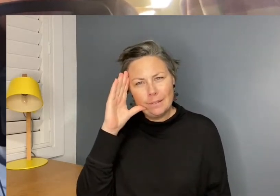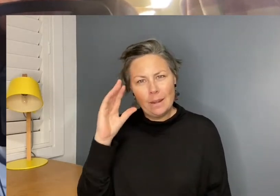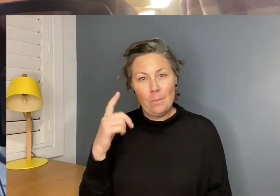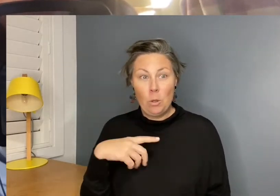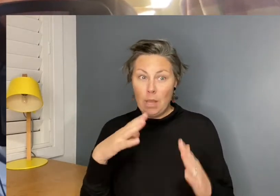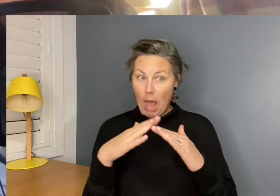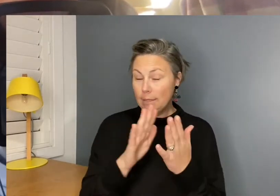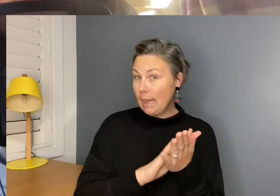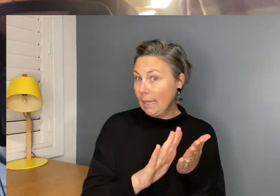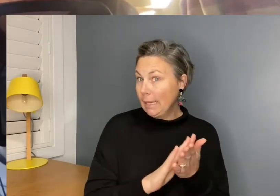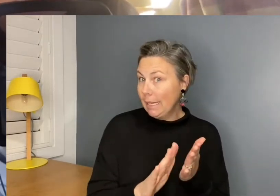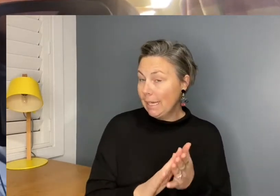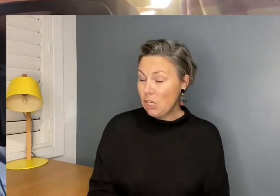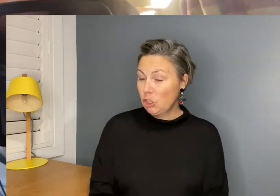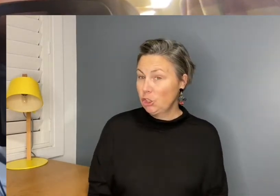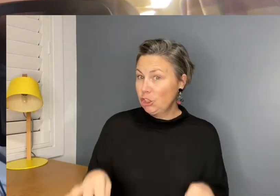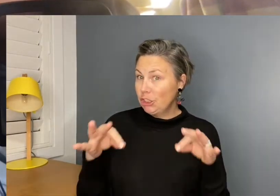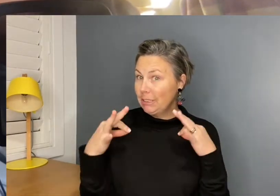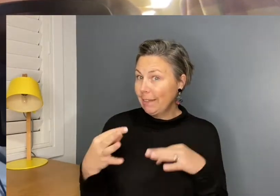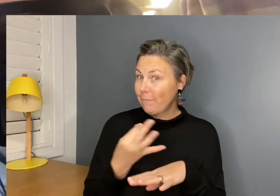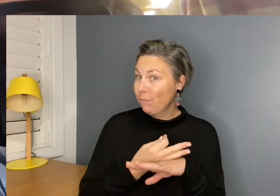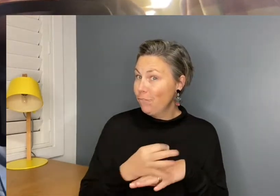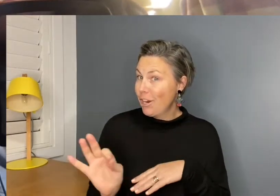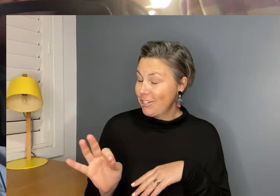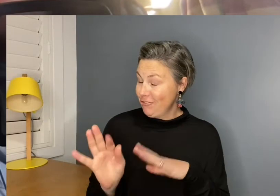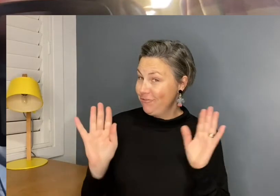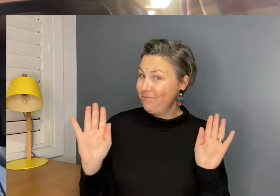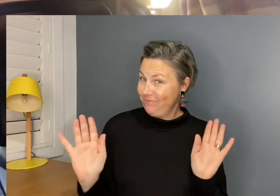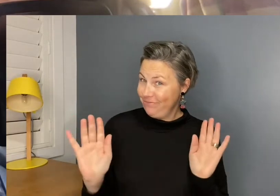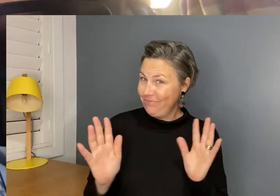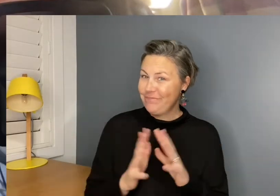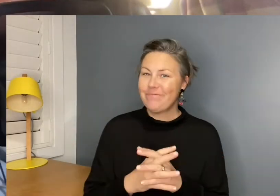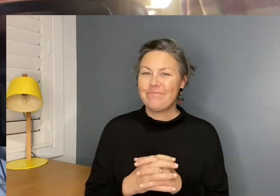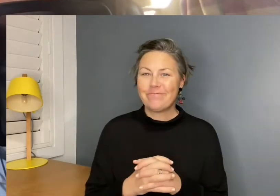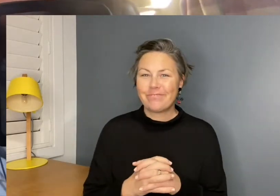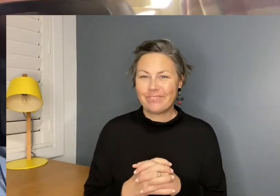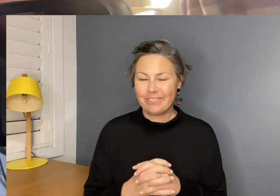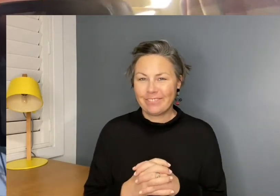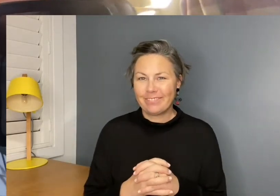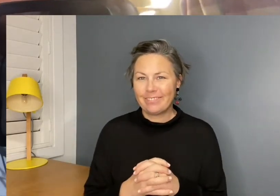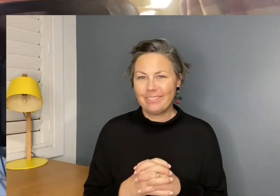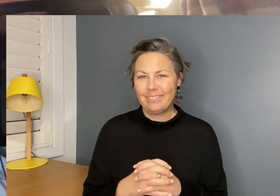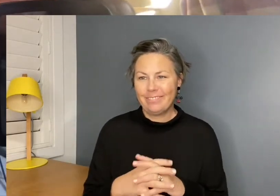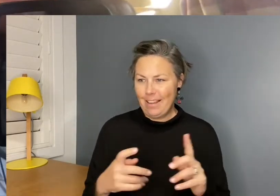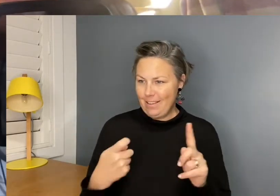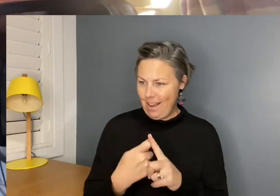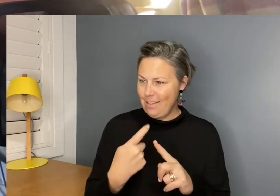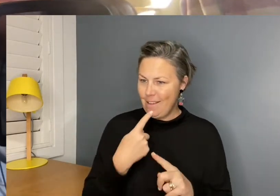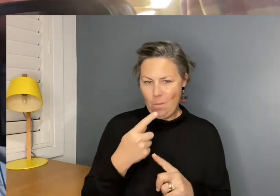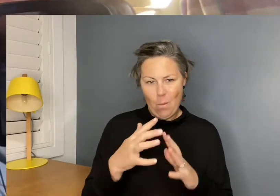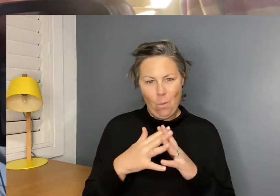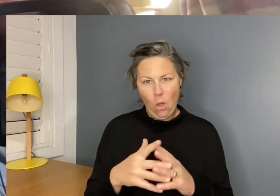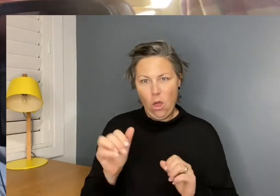to be at home in our own bed, especially since the house was so clean and the sheets were fresh.